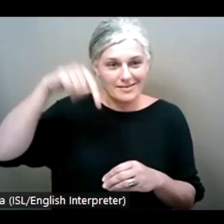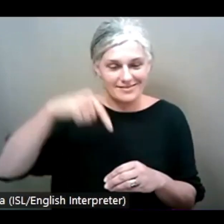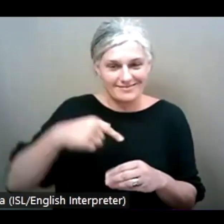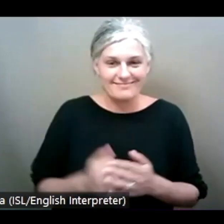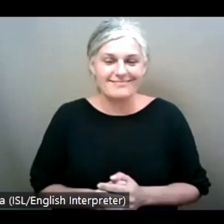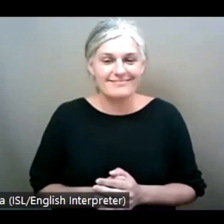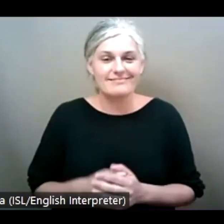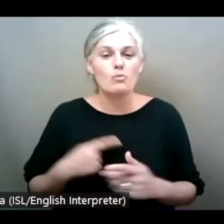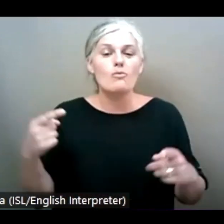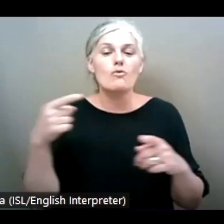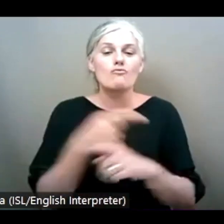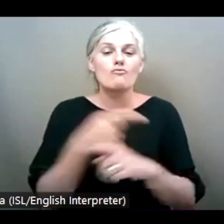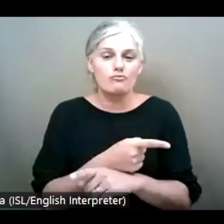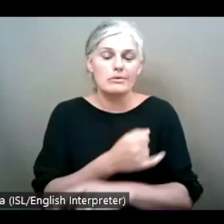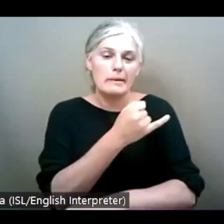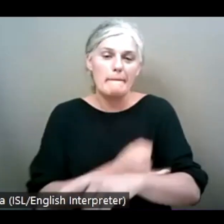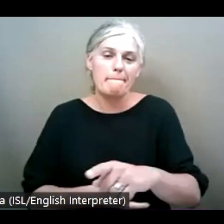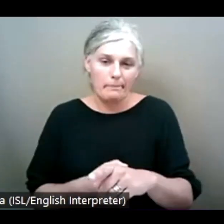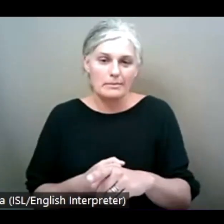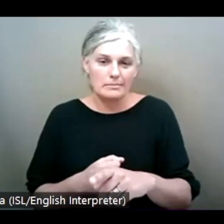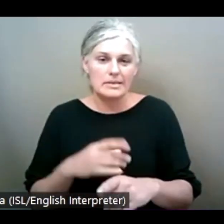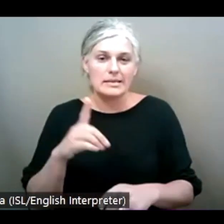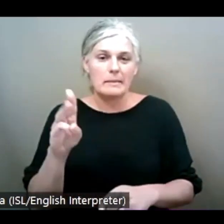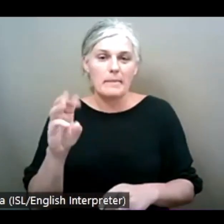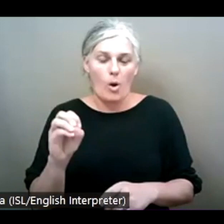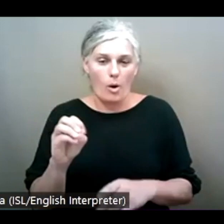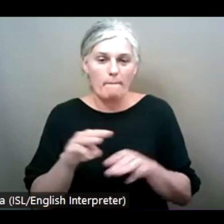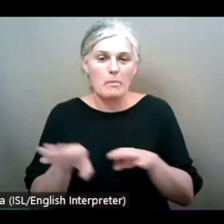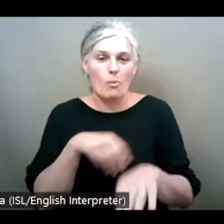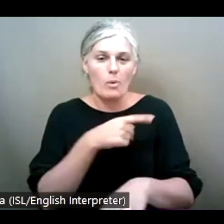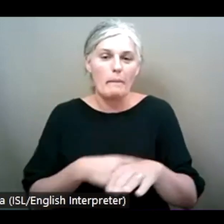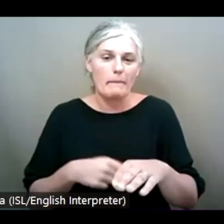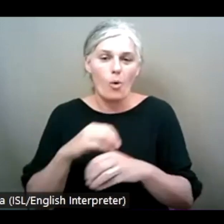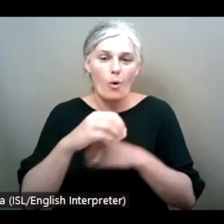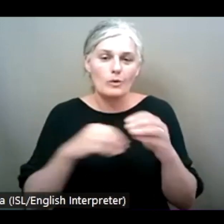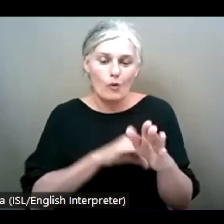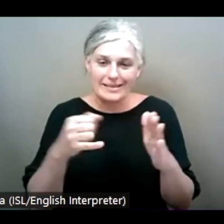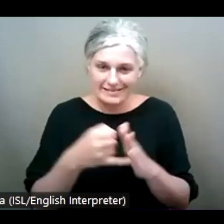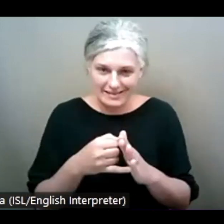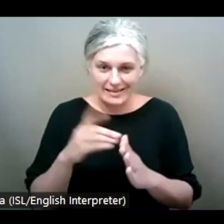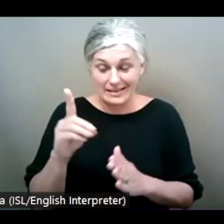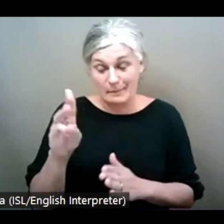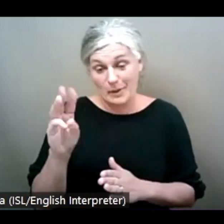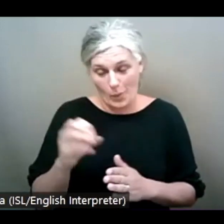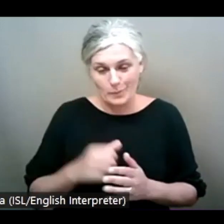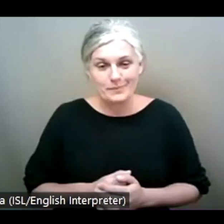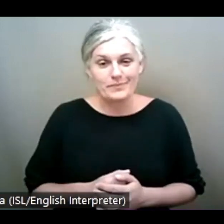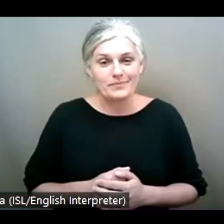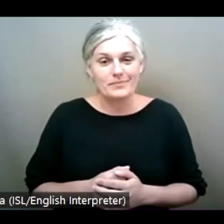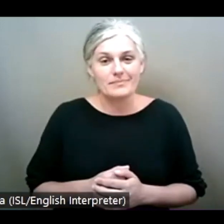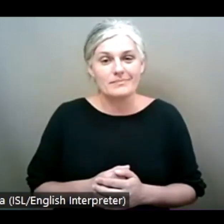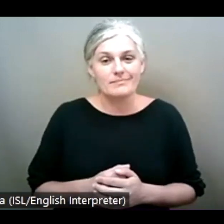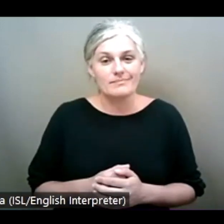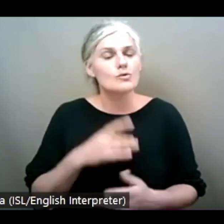are a cross impairment disabled people's organisation, a GPO, and to make the